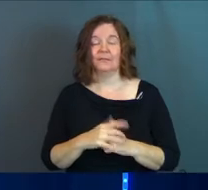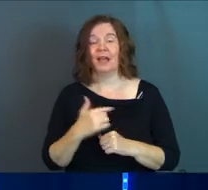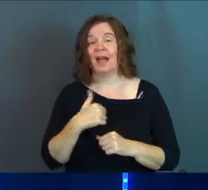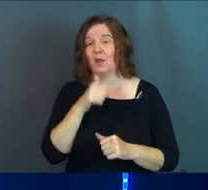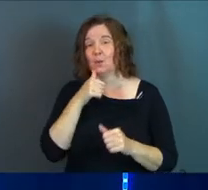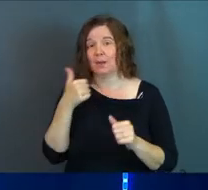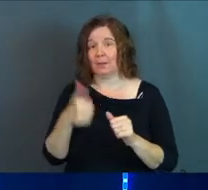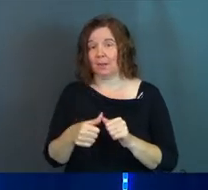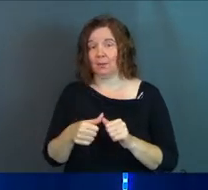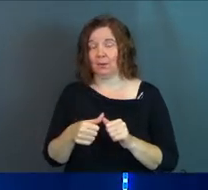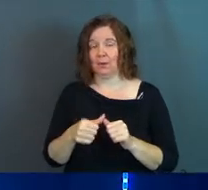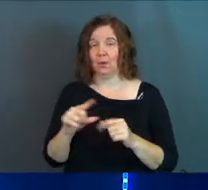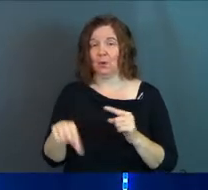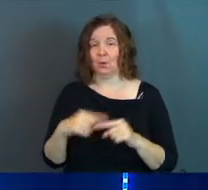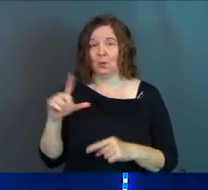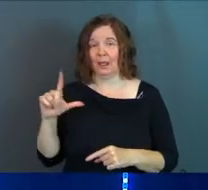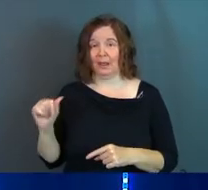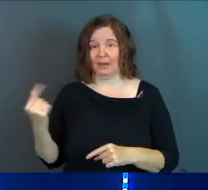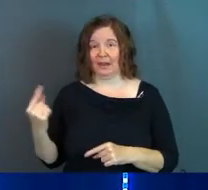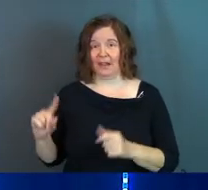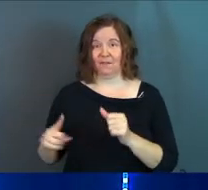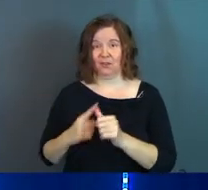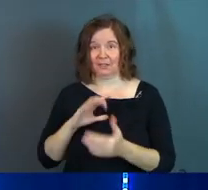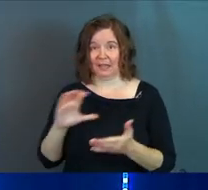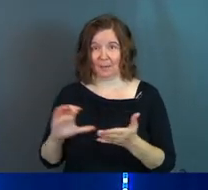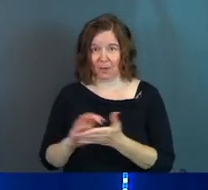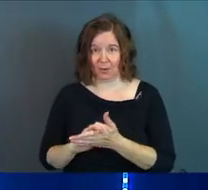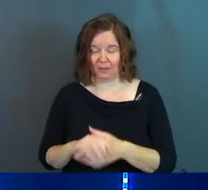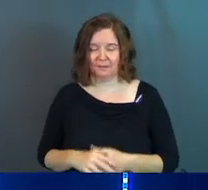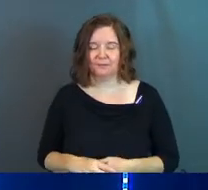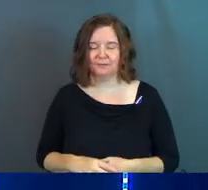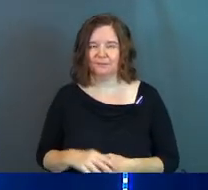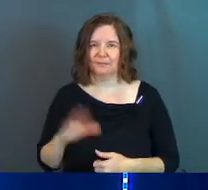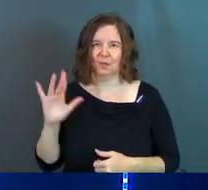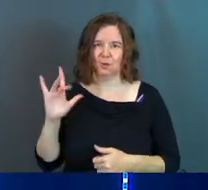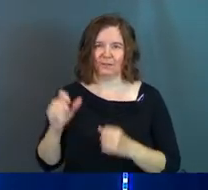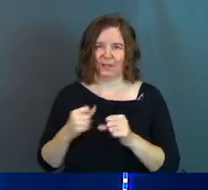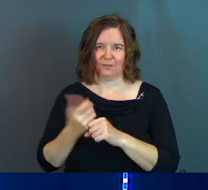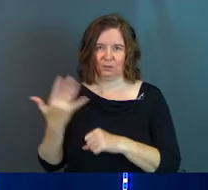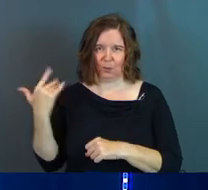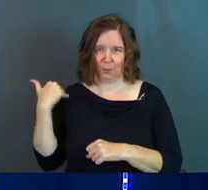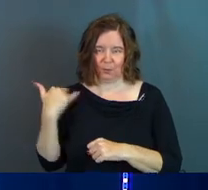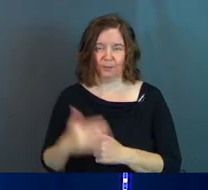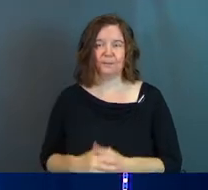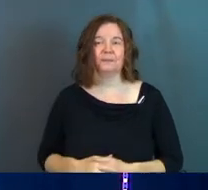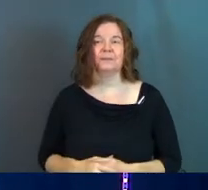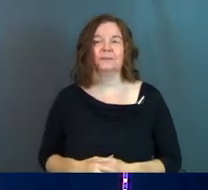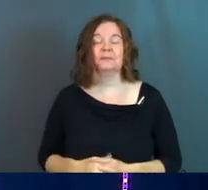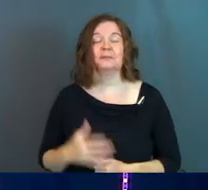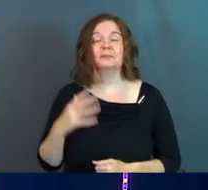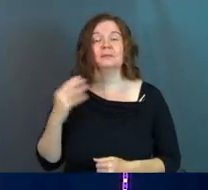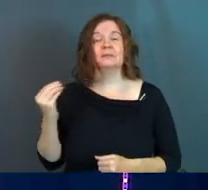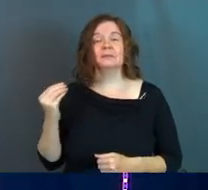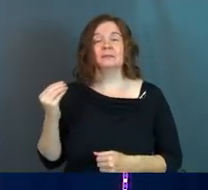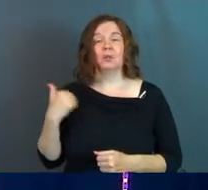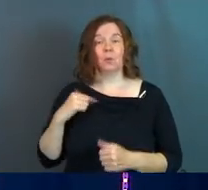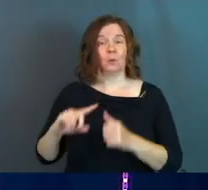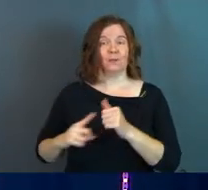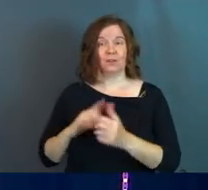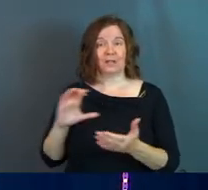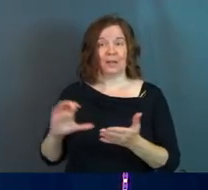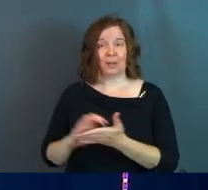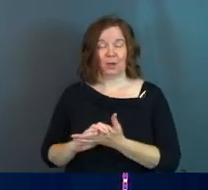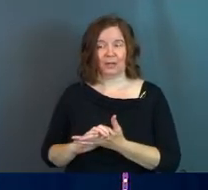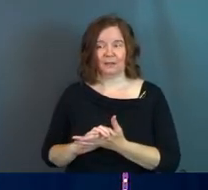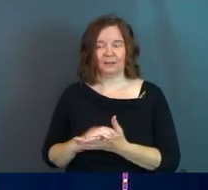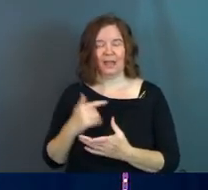I remember when Linda and I first got married 25 years ago. And when we first got